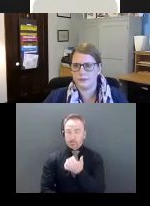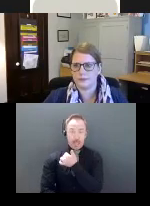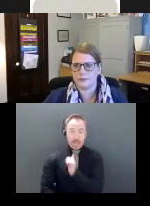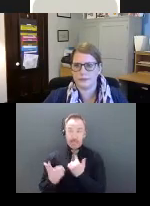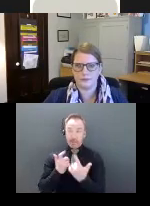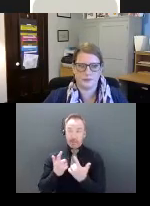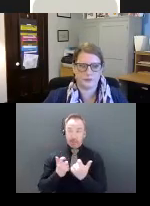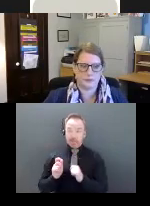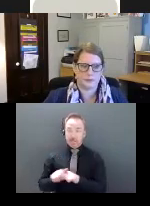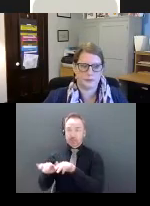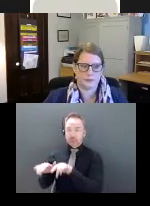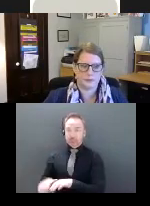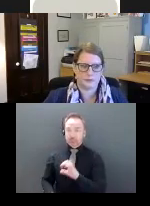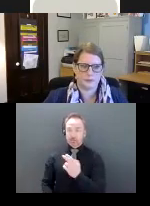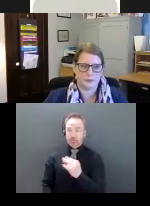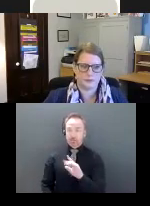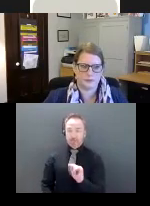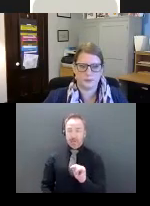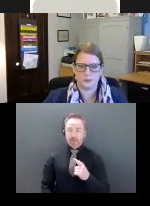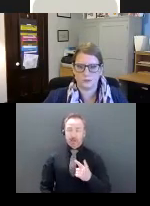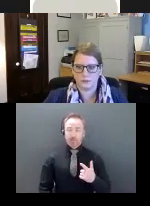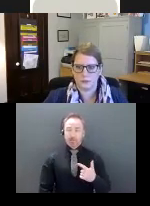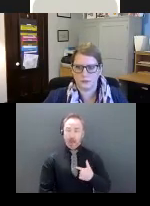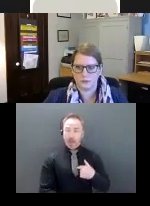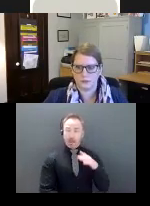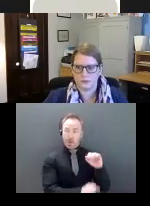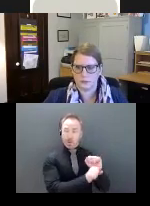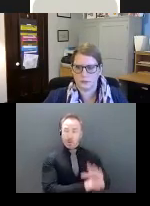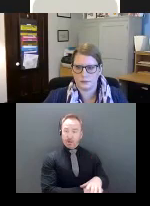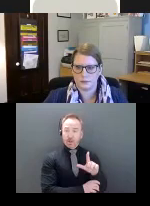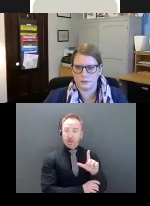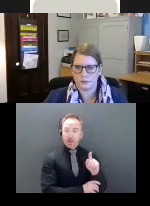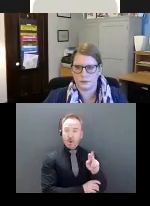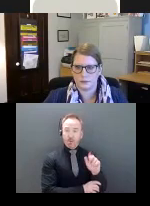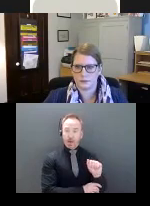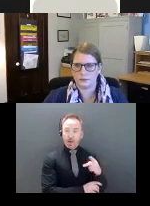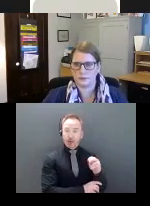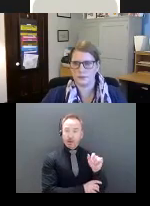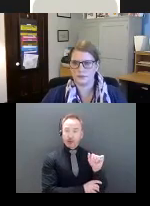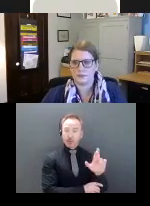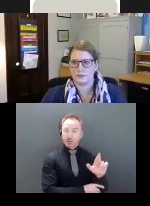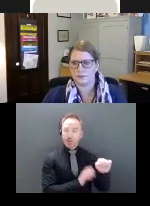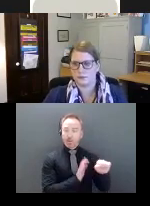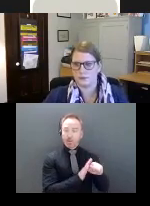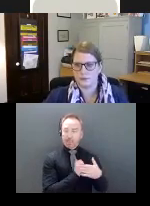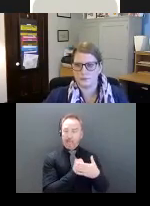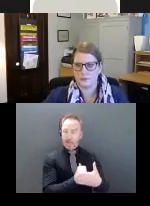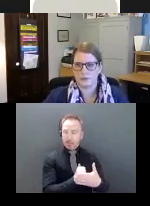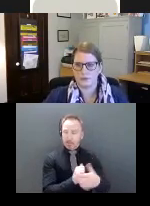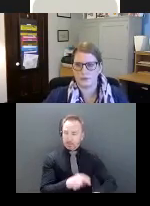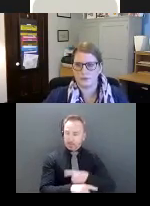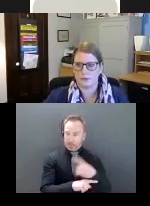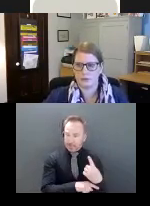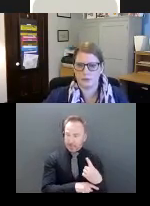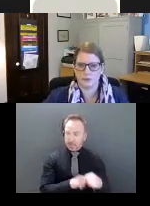the chat box, and my colleague Laura Proctor, who's joined me today, can assist you with answering any questions regarding that. If